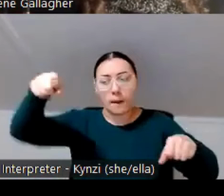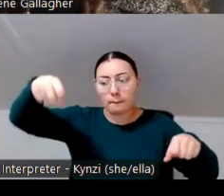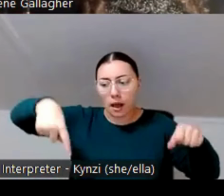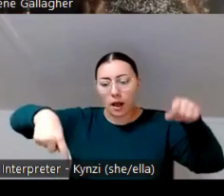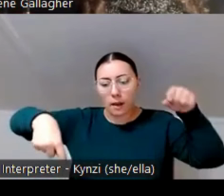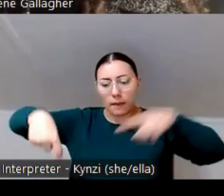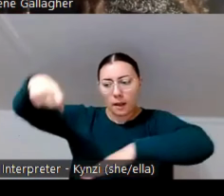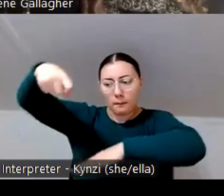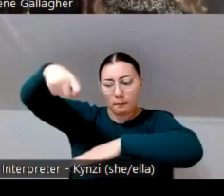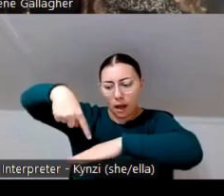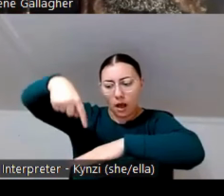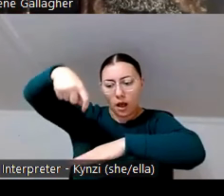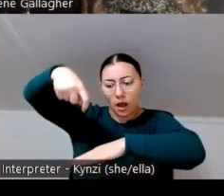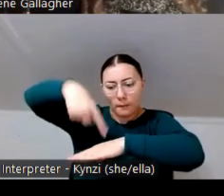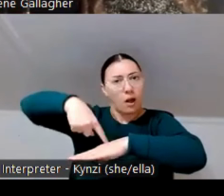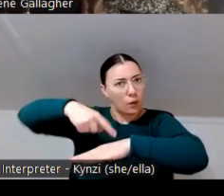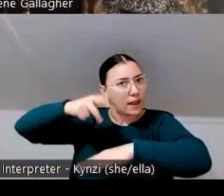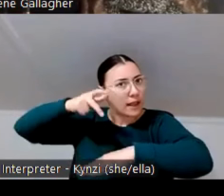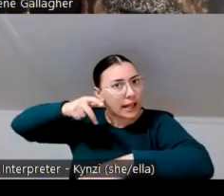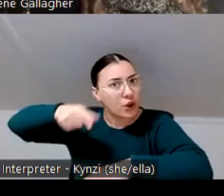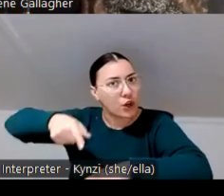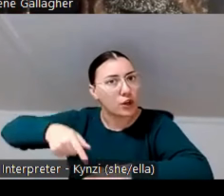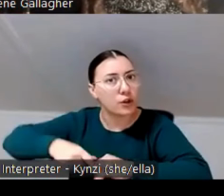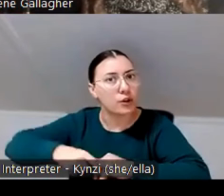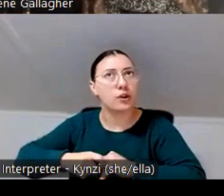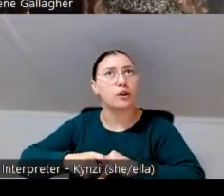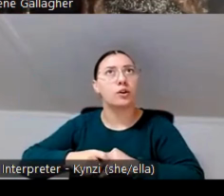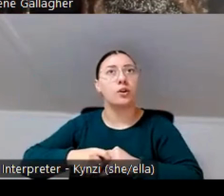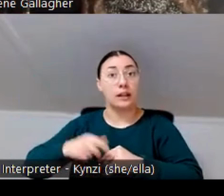blowing? Do we hear thunder rumbling?